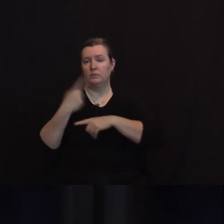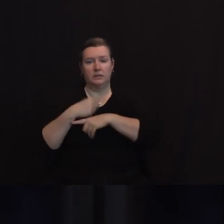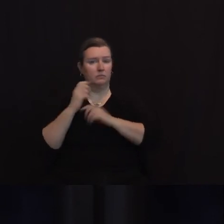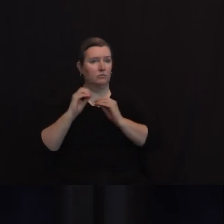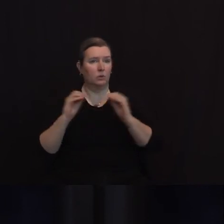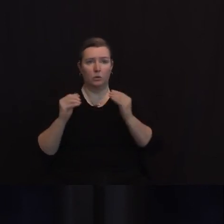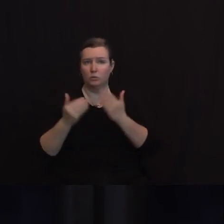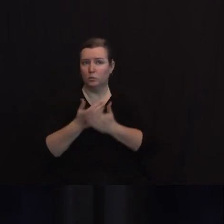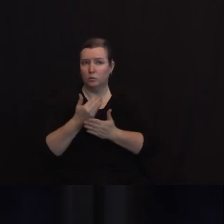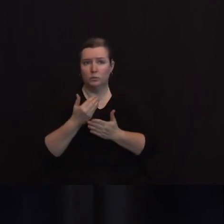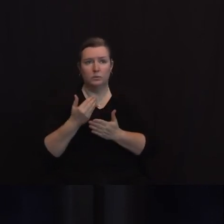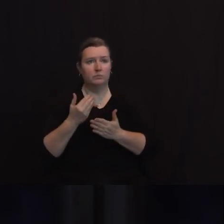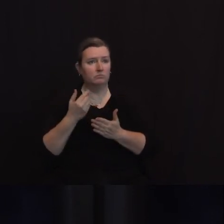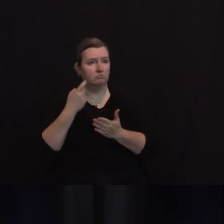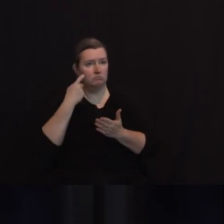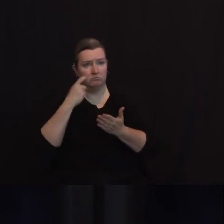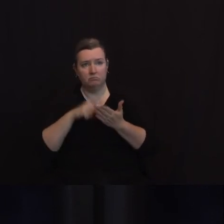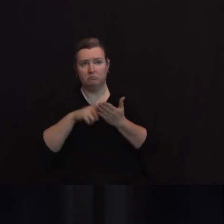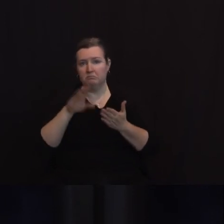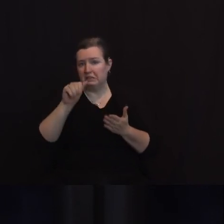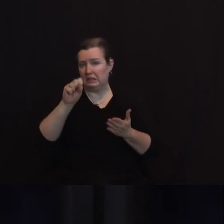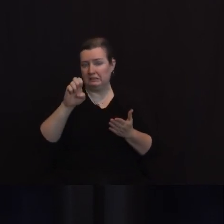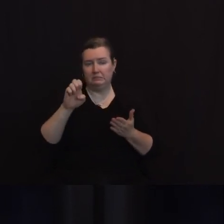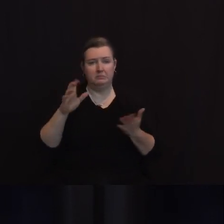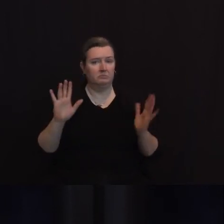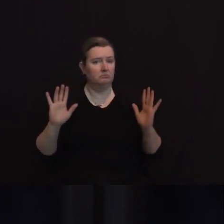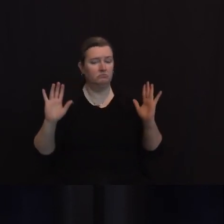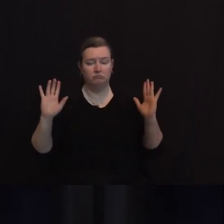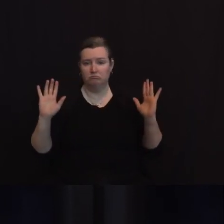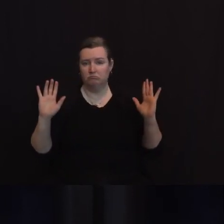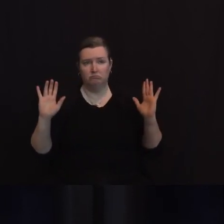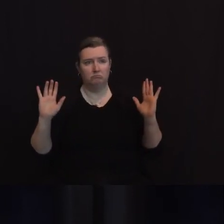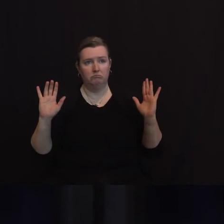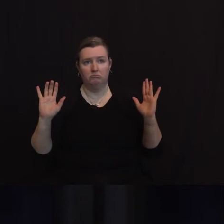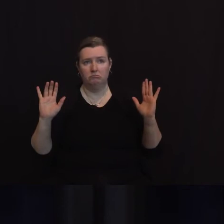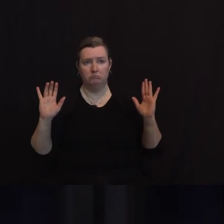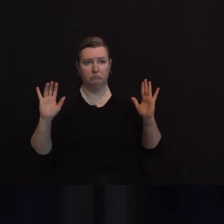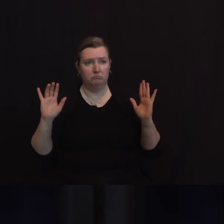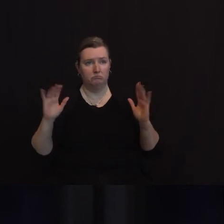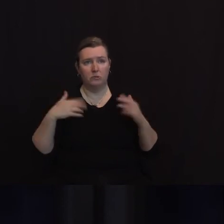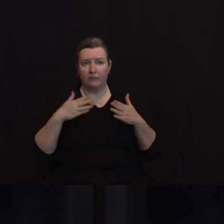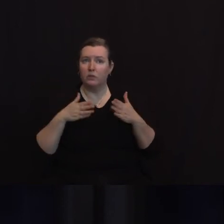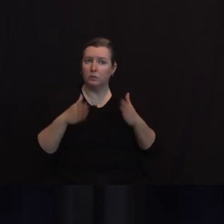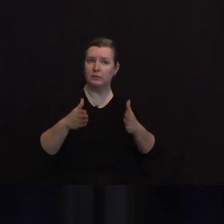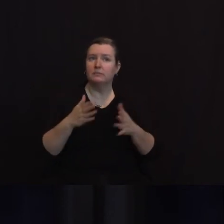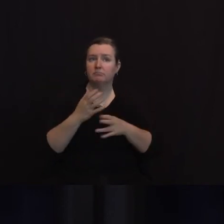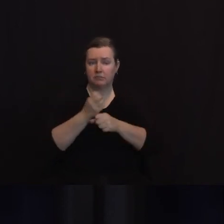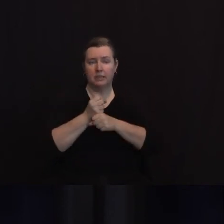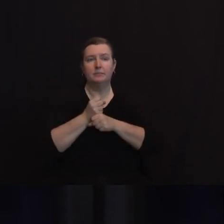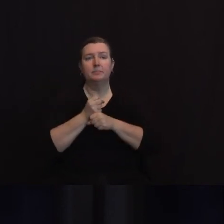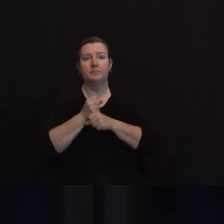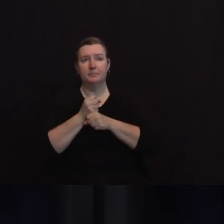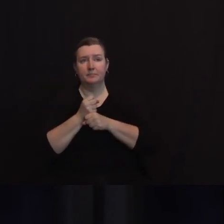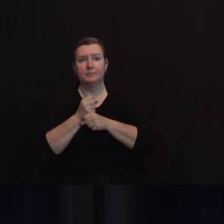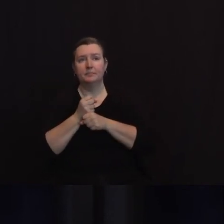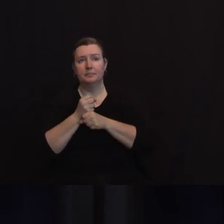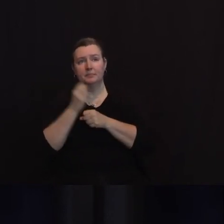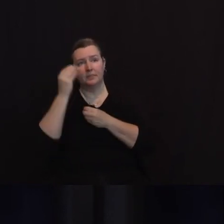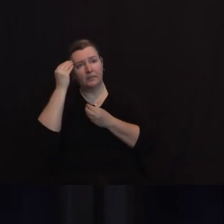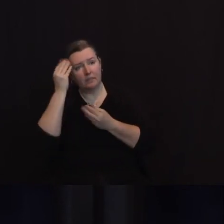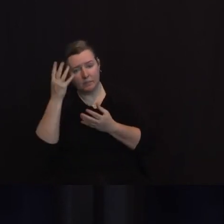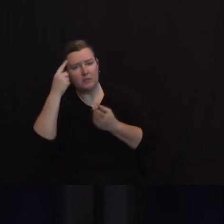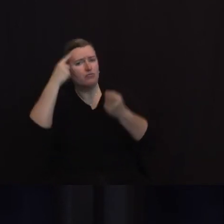conducting outbreak testing. There is a mechanism to collect informed consent from both the residents and the visitors that there